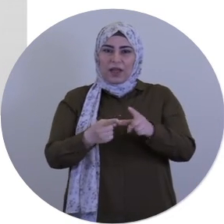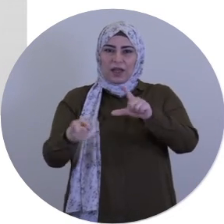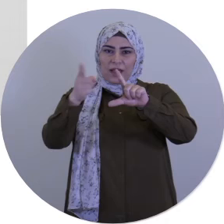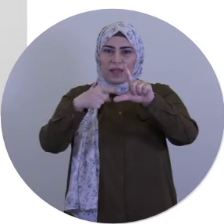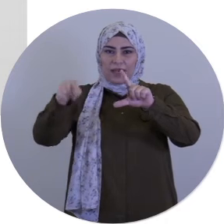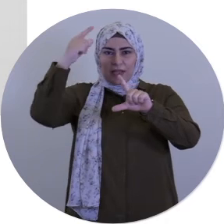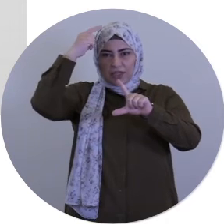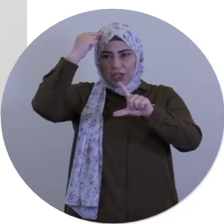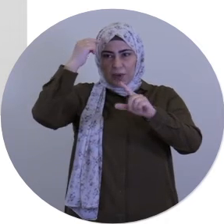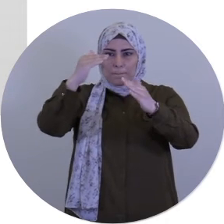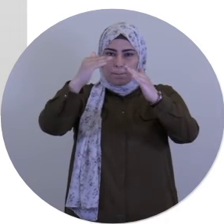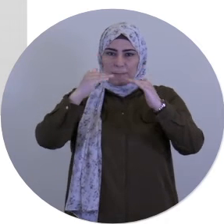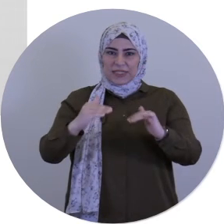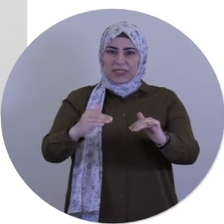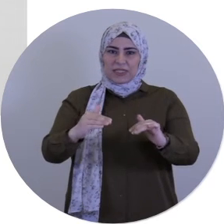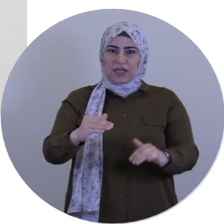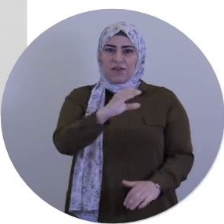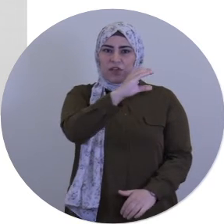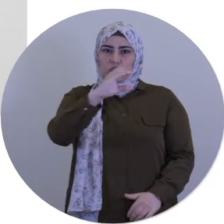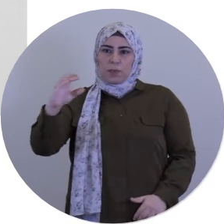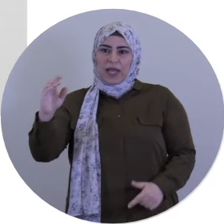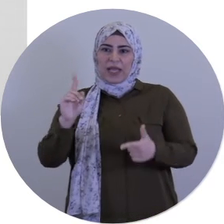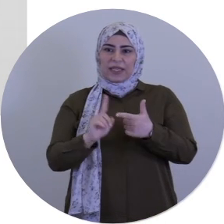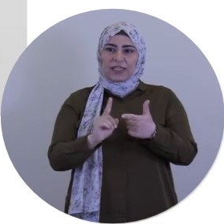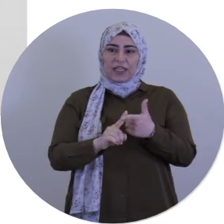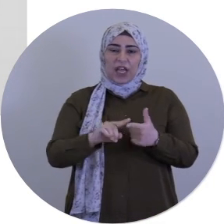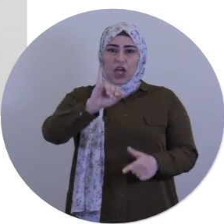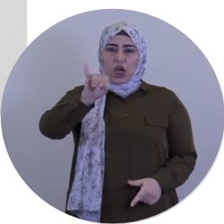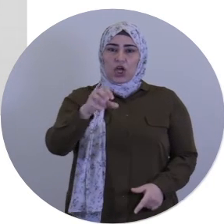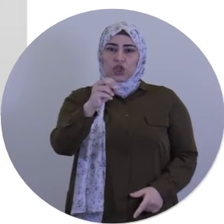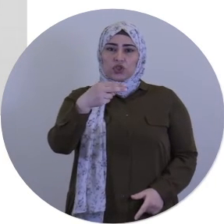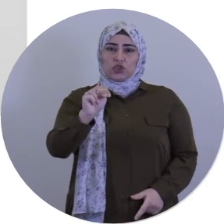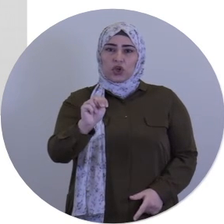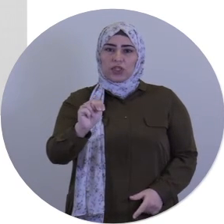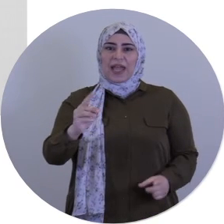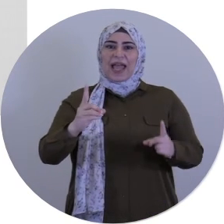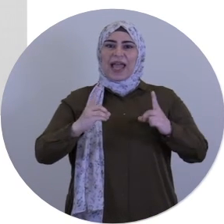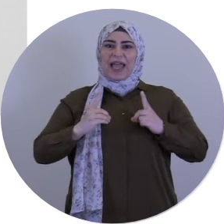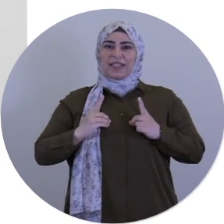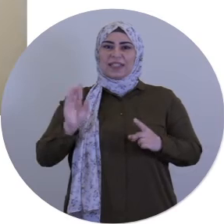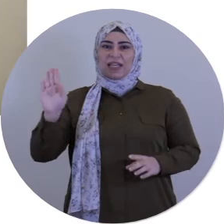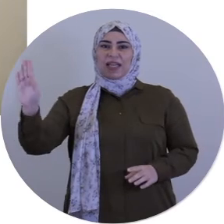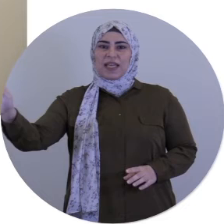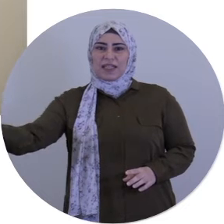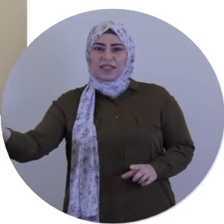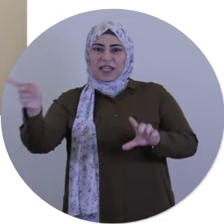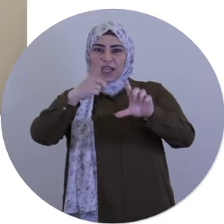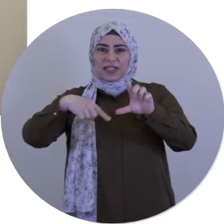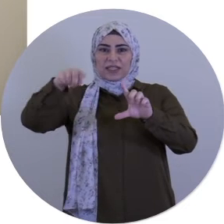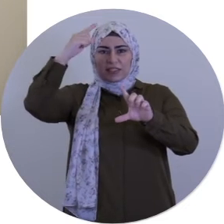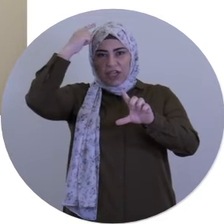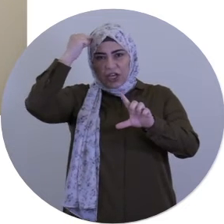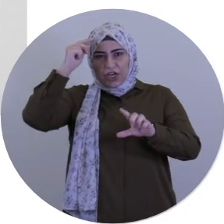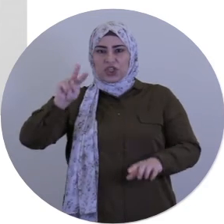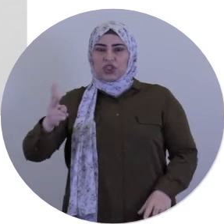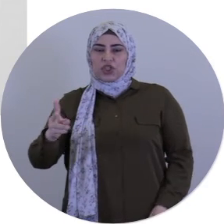his tire changed, what's the difference? Do you notice a difference between these two sentences? Well, I'm sure you're